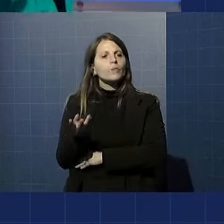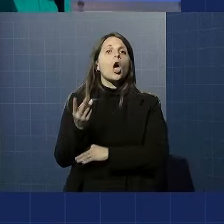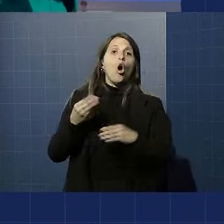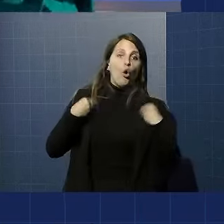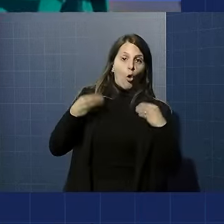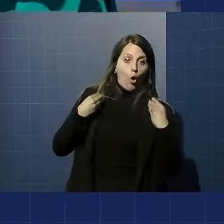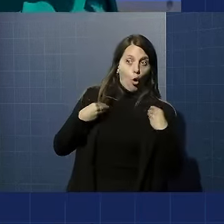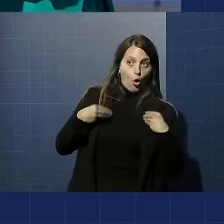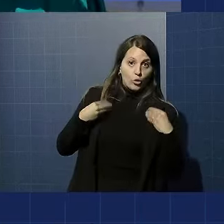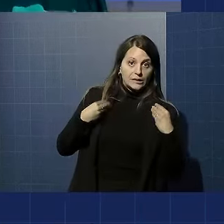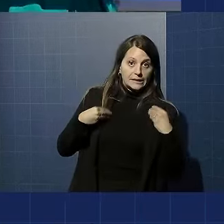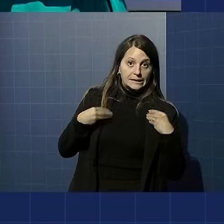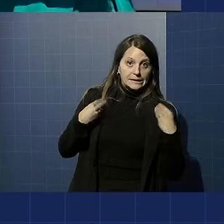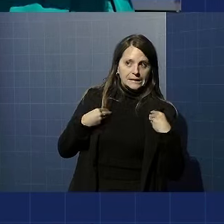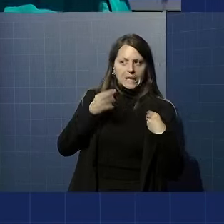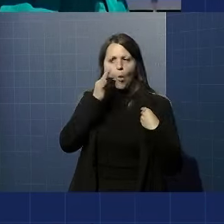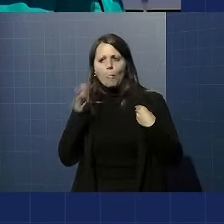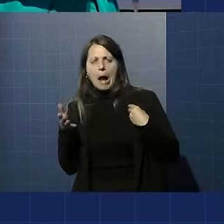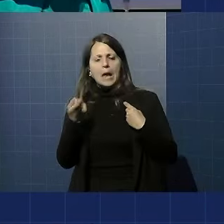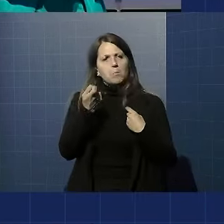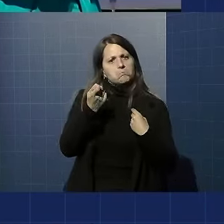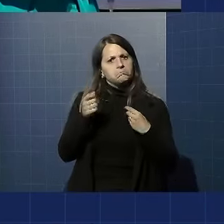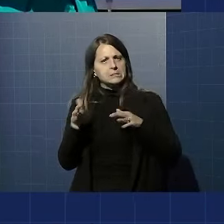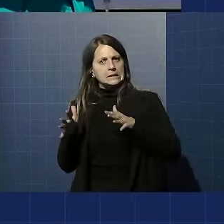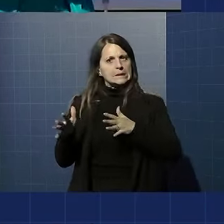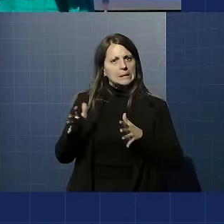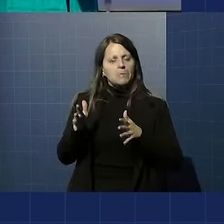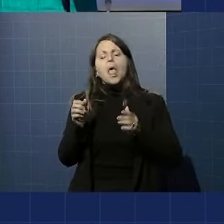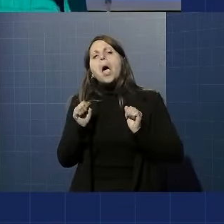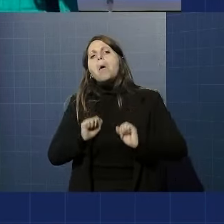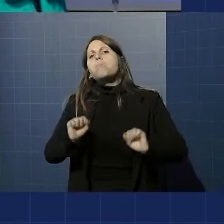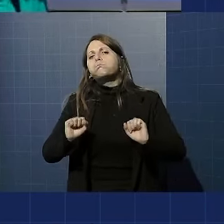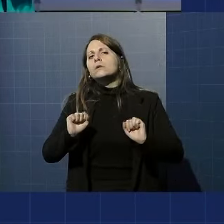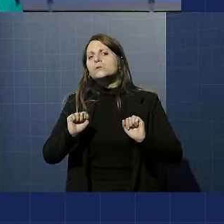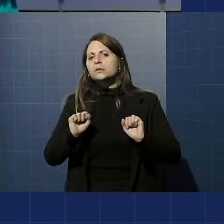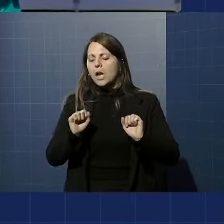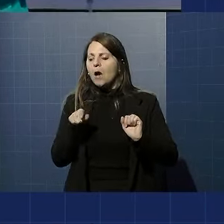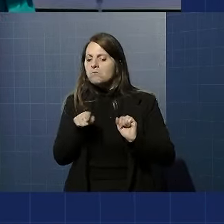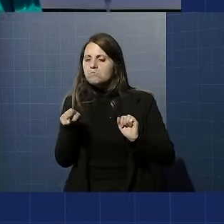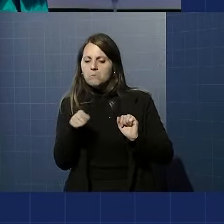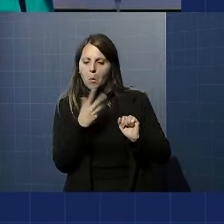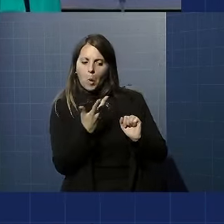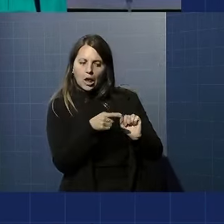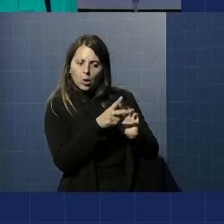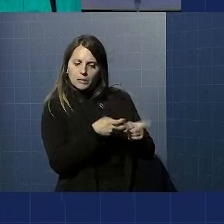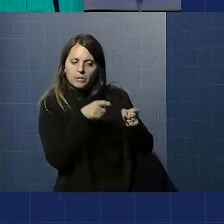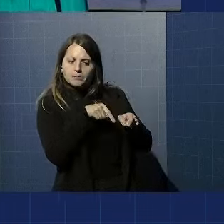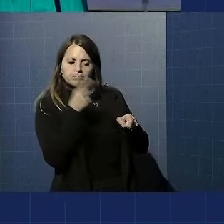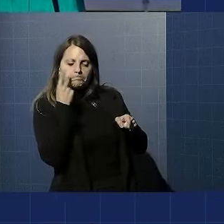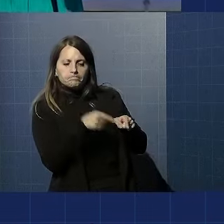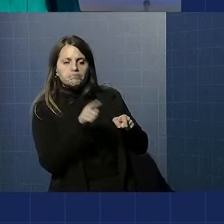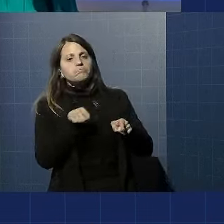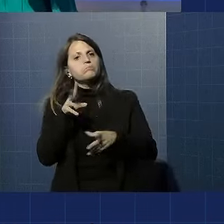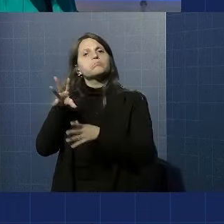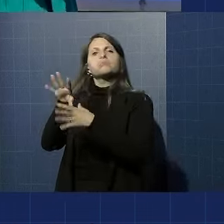it might be possible to introduce something similar in humans. And we have seen from rodent research, so from mice and